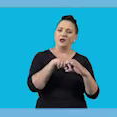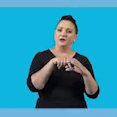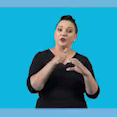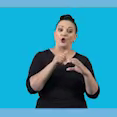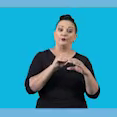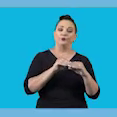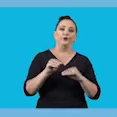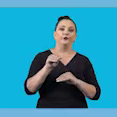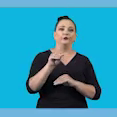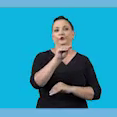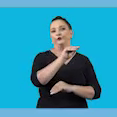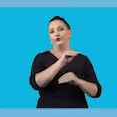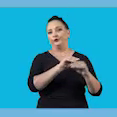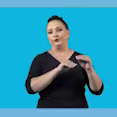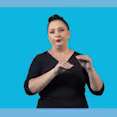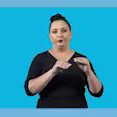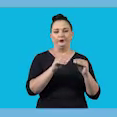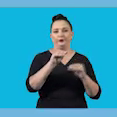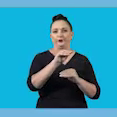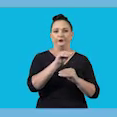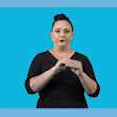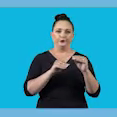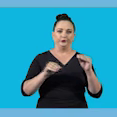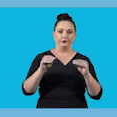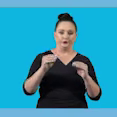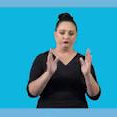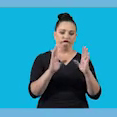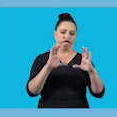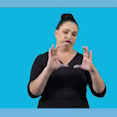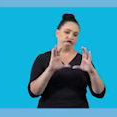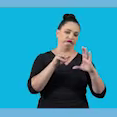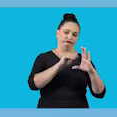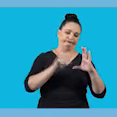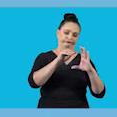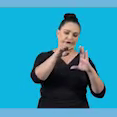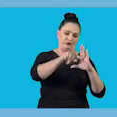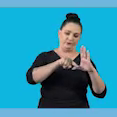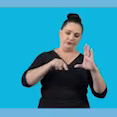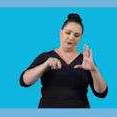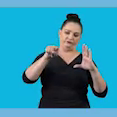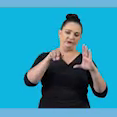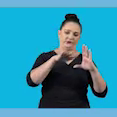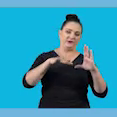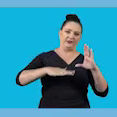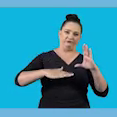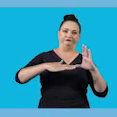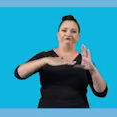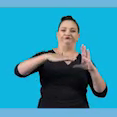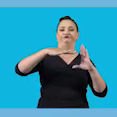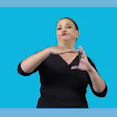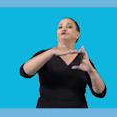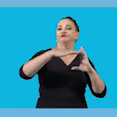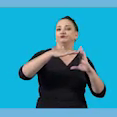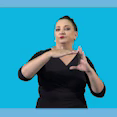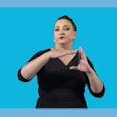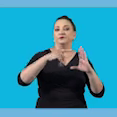it's going to start moving from that drop, spreading across the container up until it has covered the entire container. That